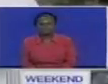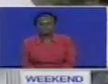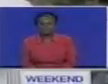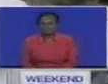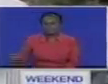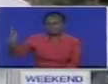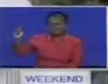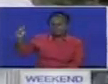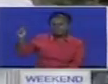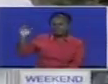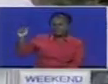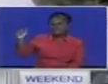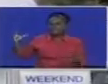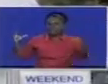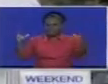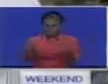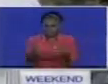TNA is a party. You know,